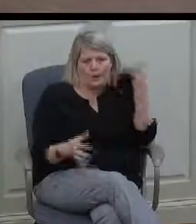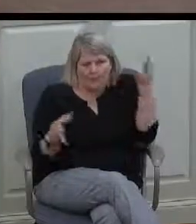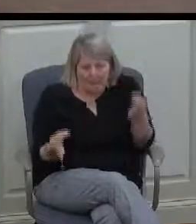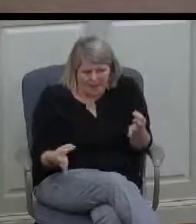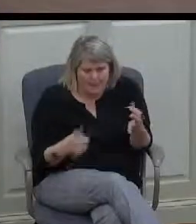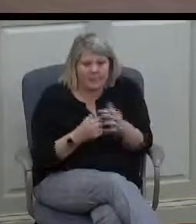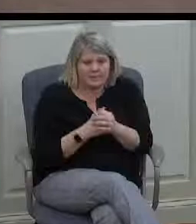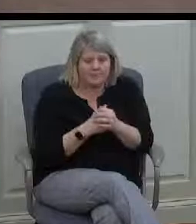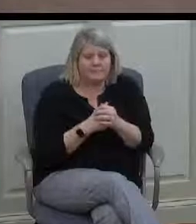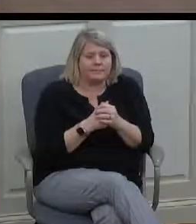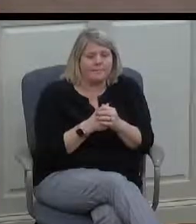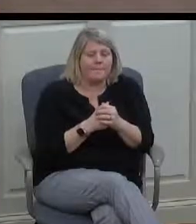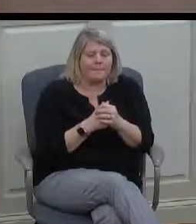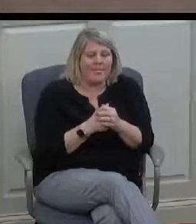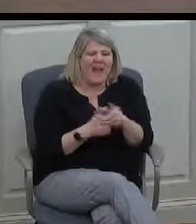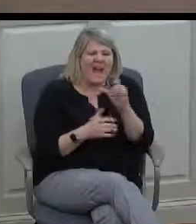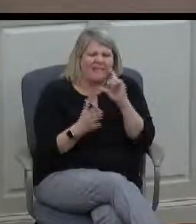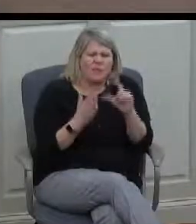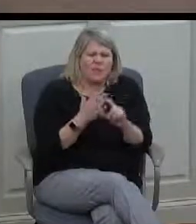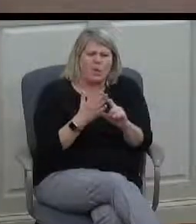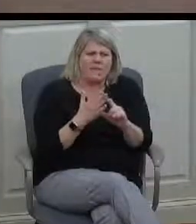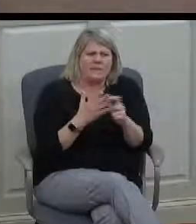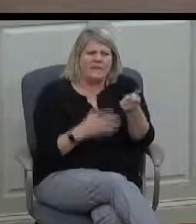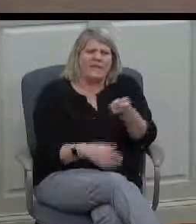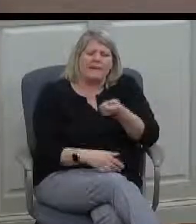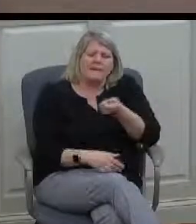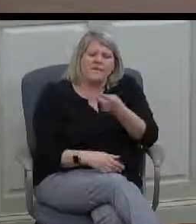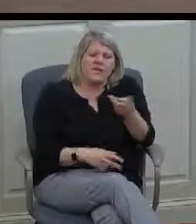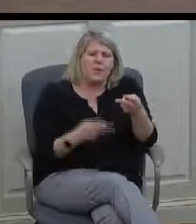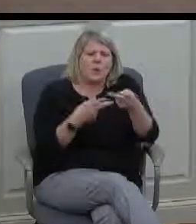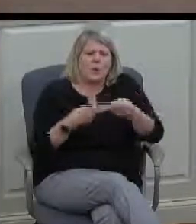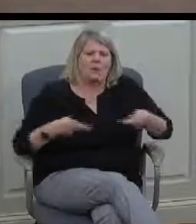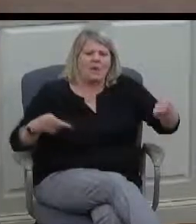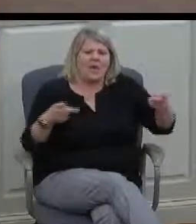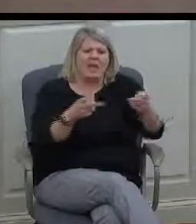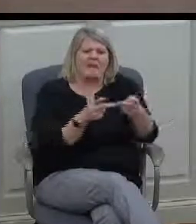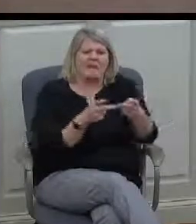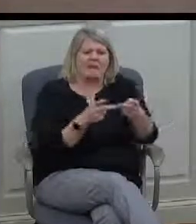There are very few places that I have seen that have eliminated